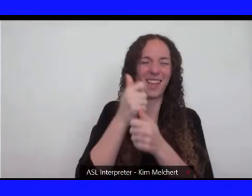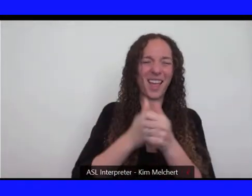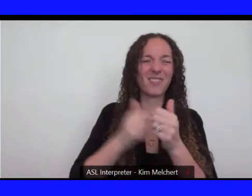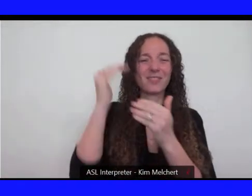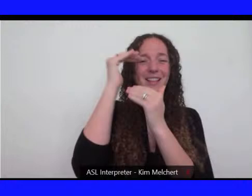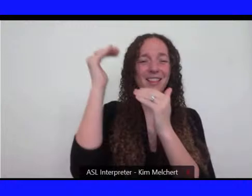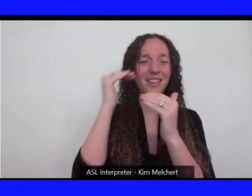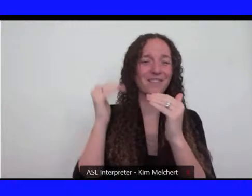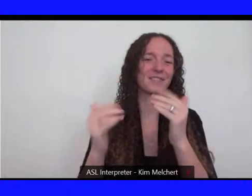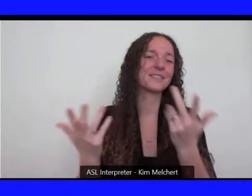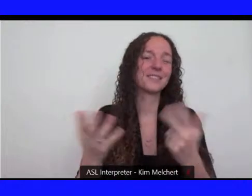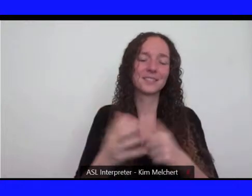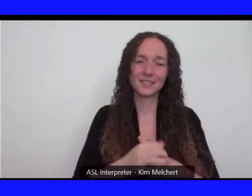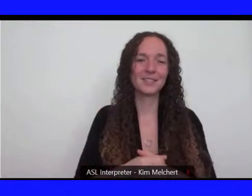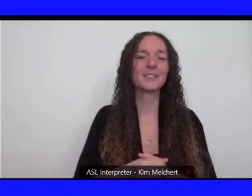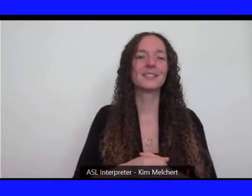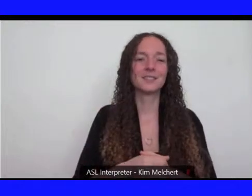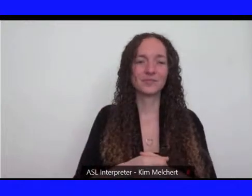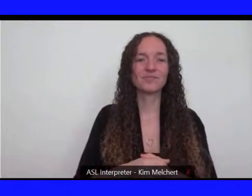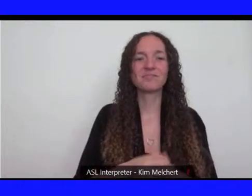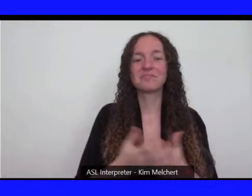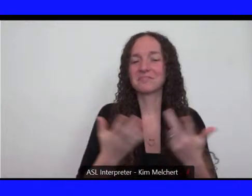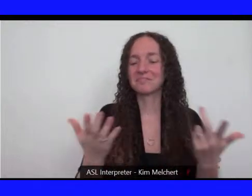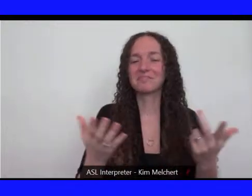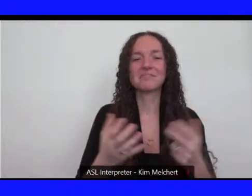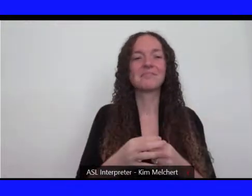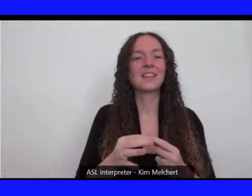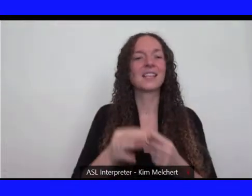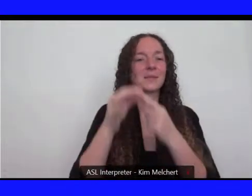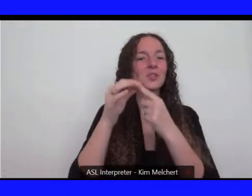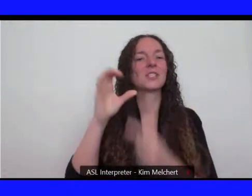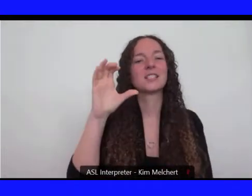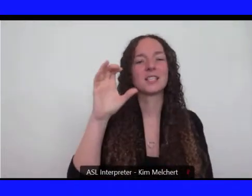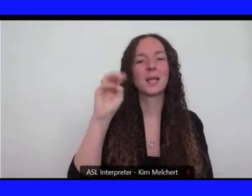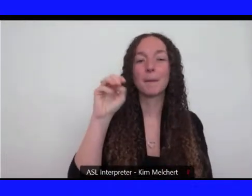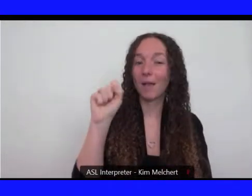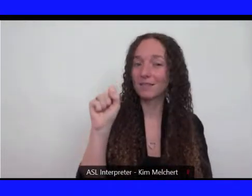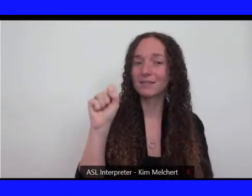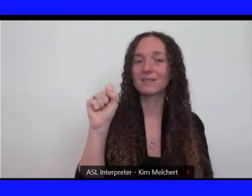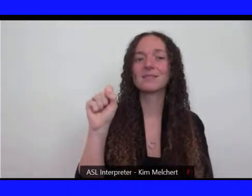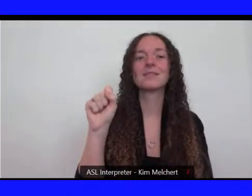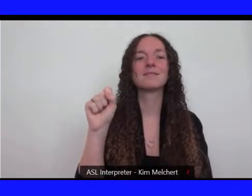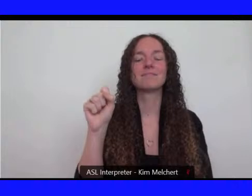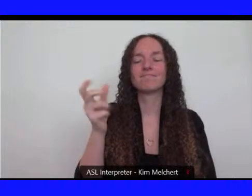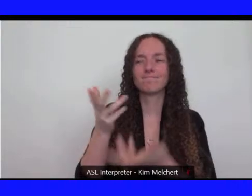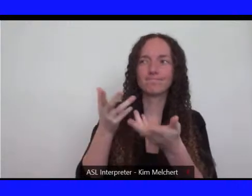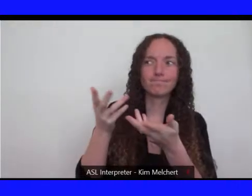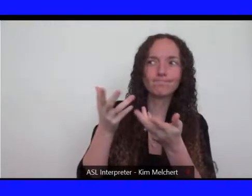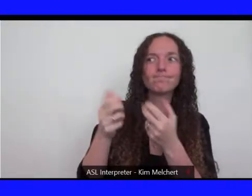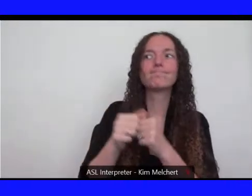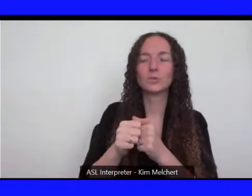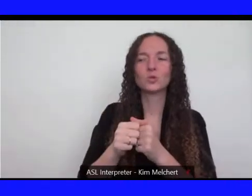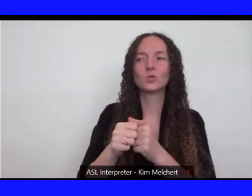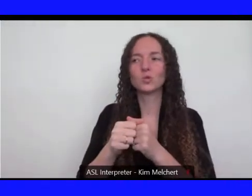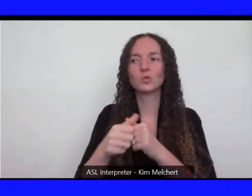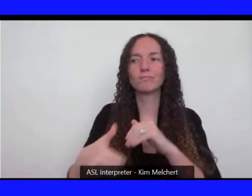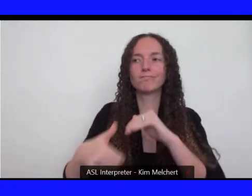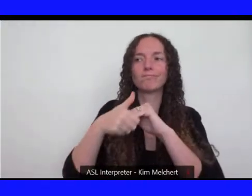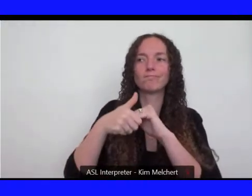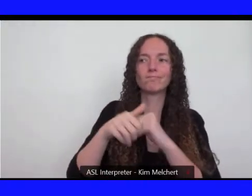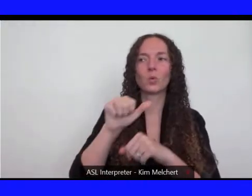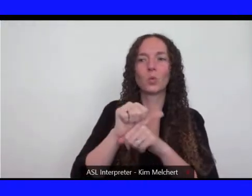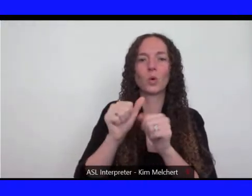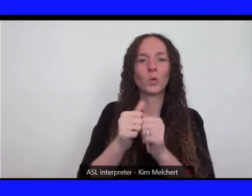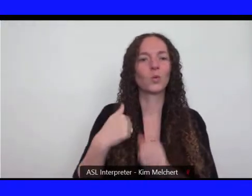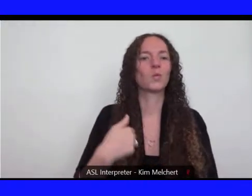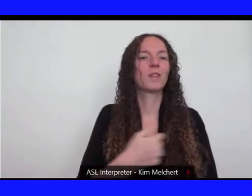yesterday at Bellevue. That was much appreciated. Thank you. And thank you, Dr. Katz, also, because I know